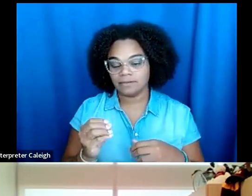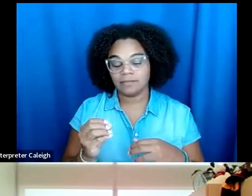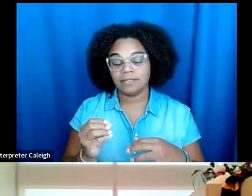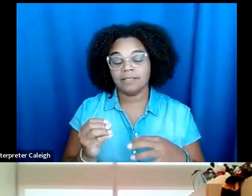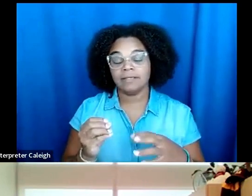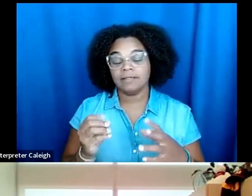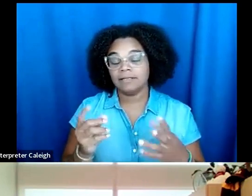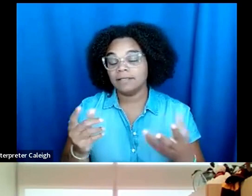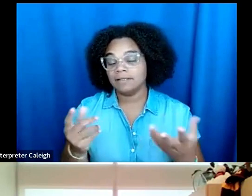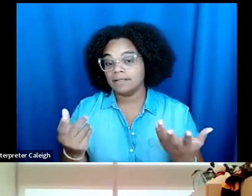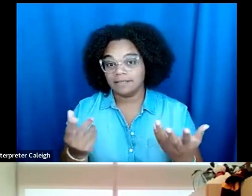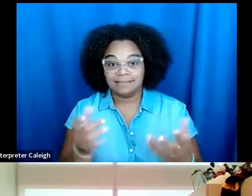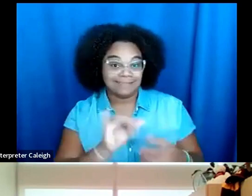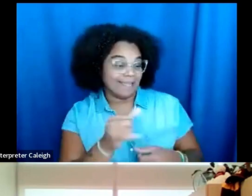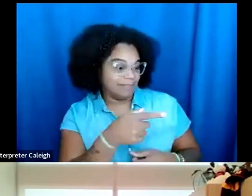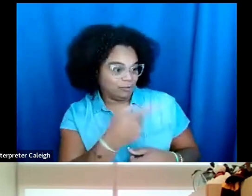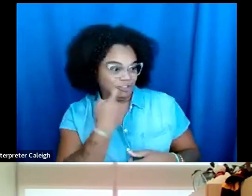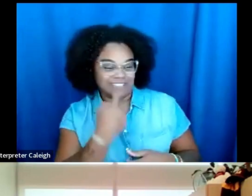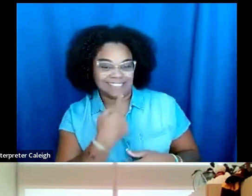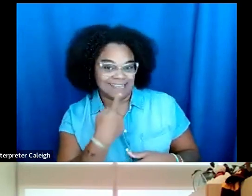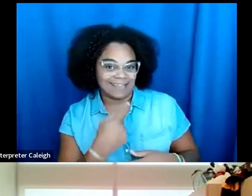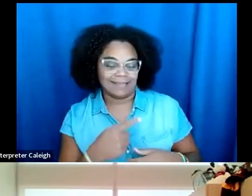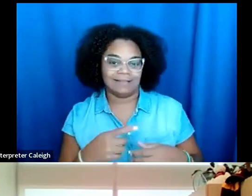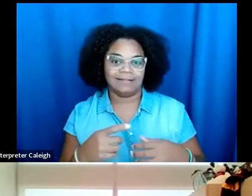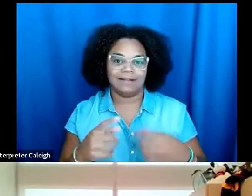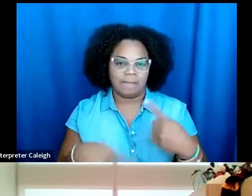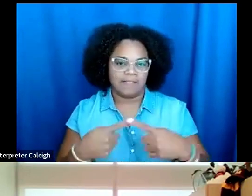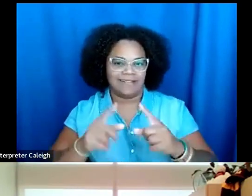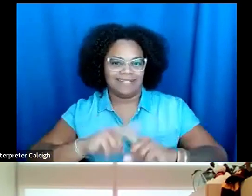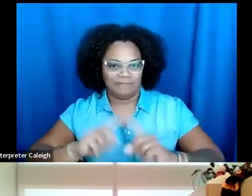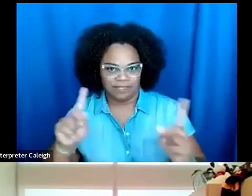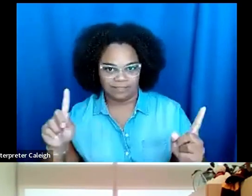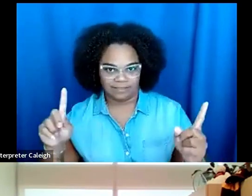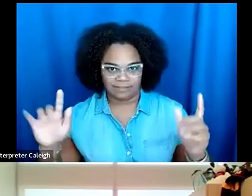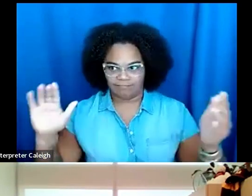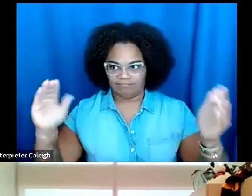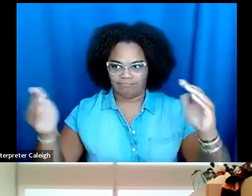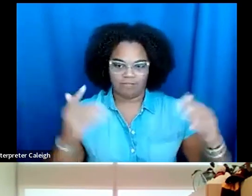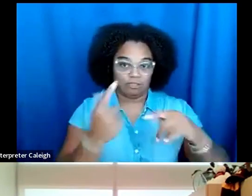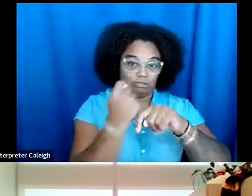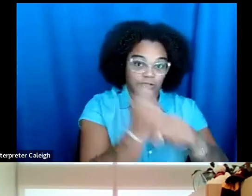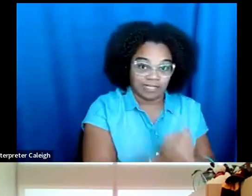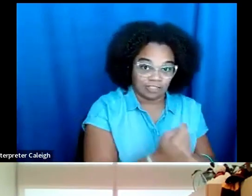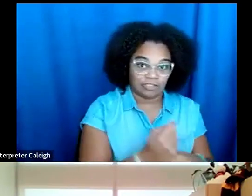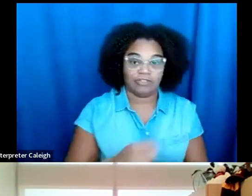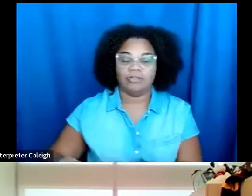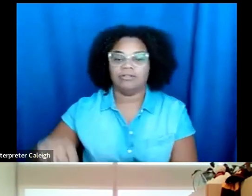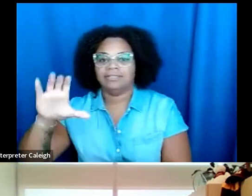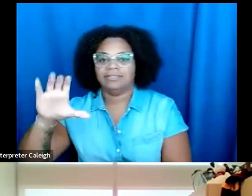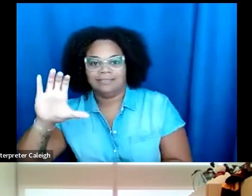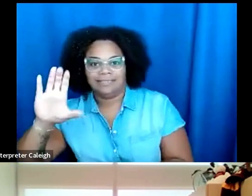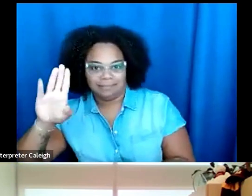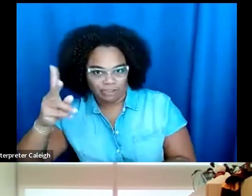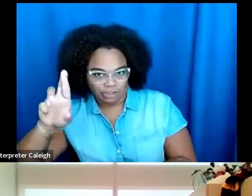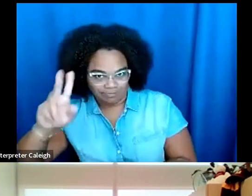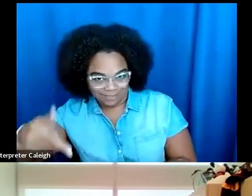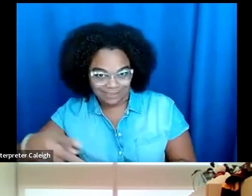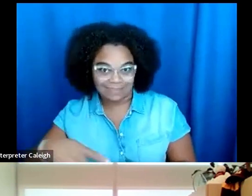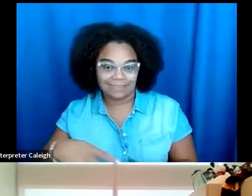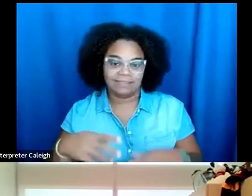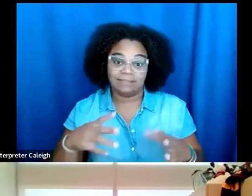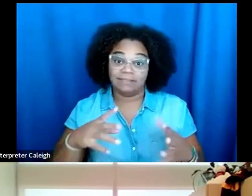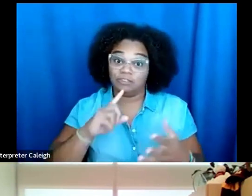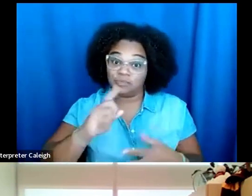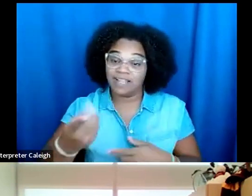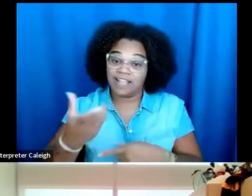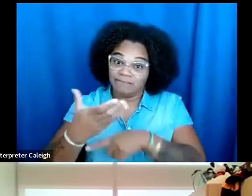you were positioning it also, the difference between traditional and community-based participatory research, it forces you to slow down. It